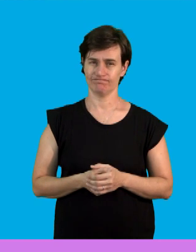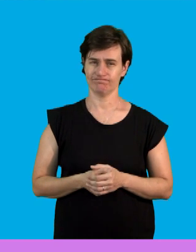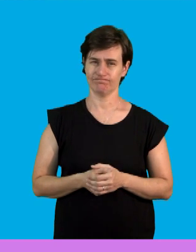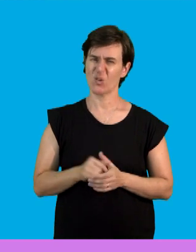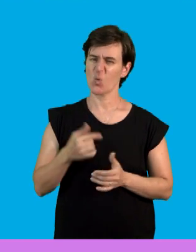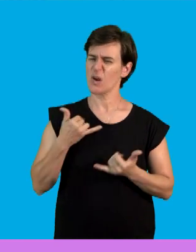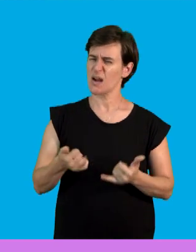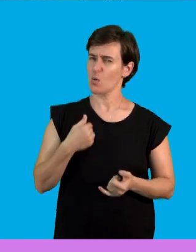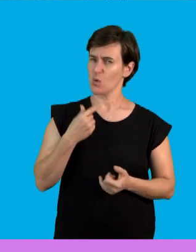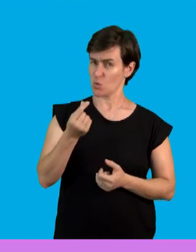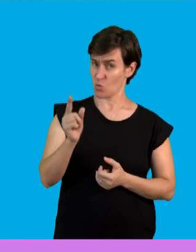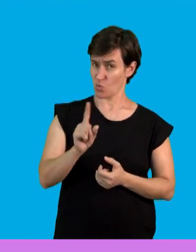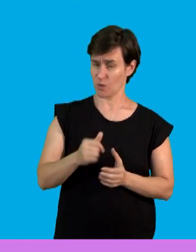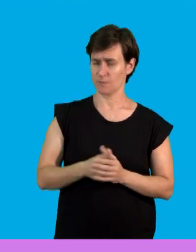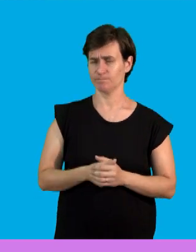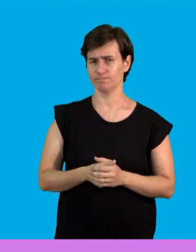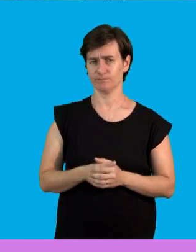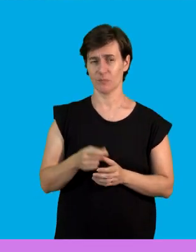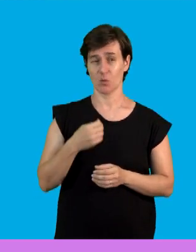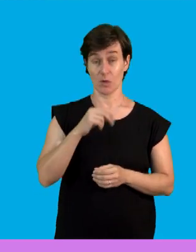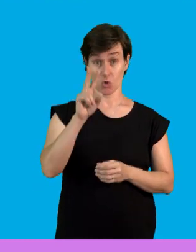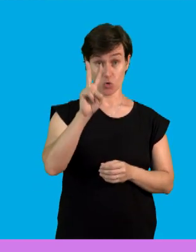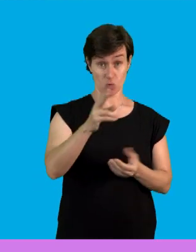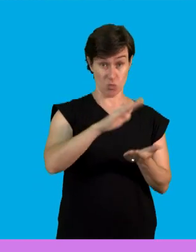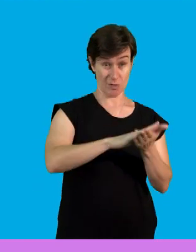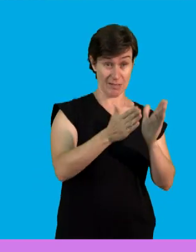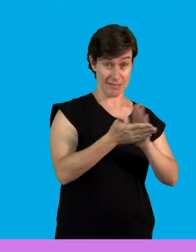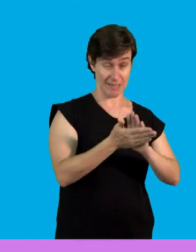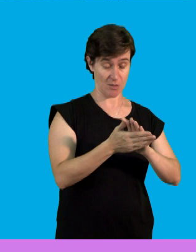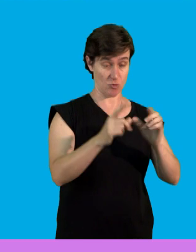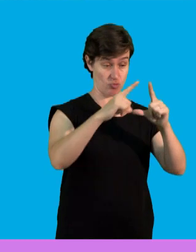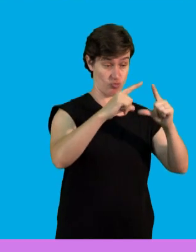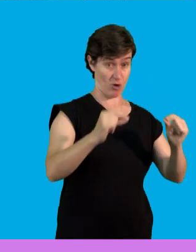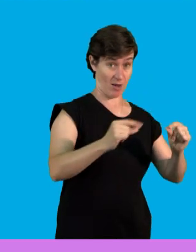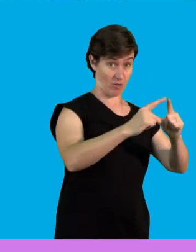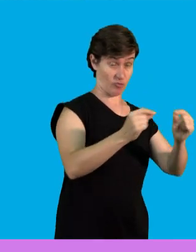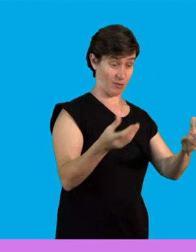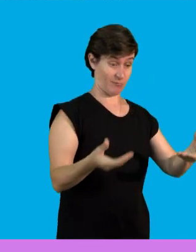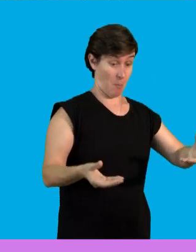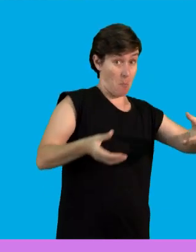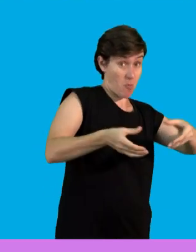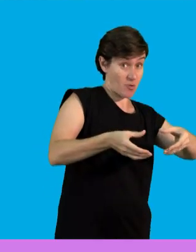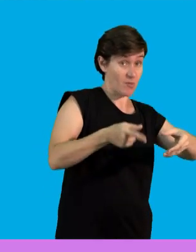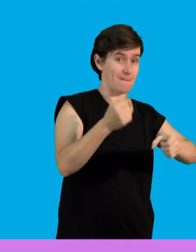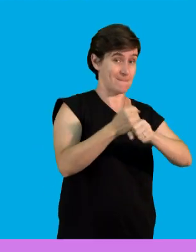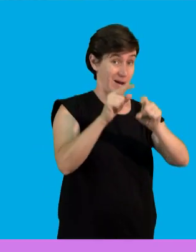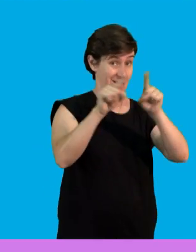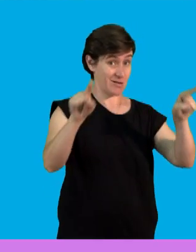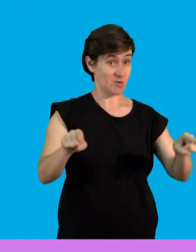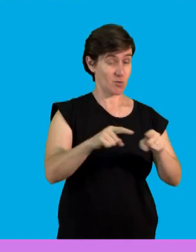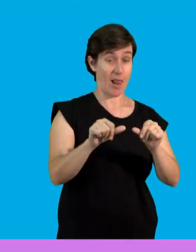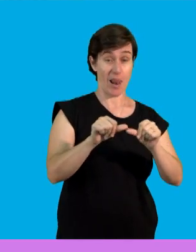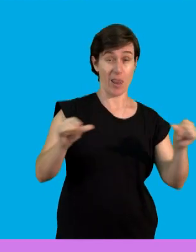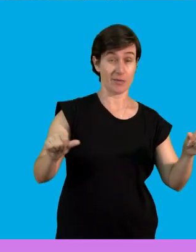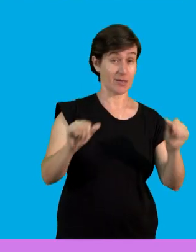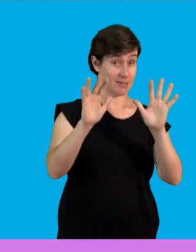So now, what do we do? If we pack the two together, we are